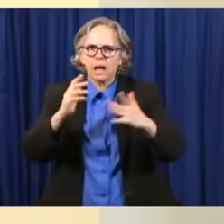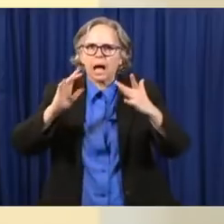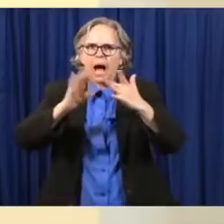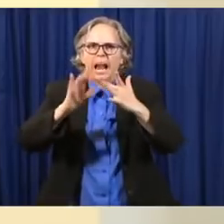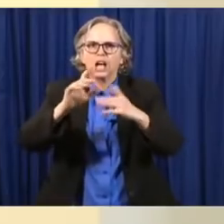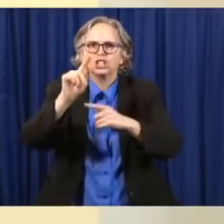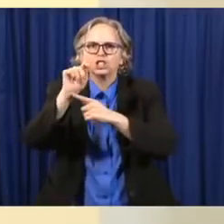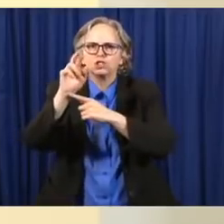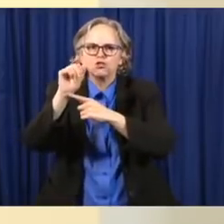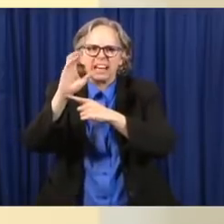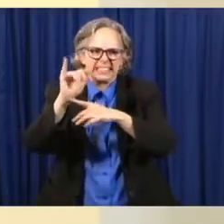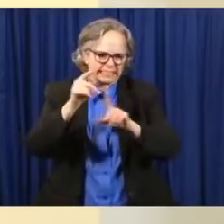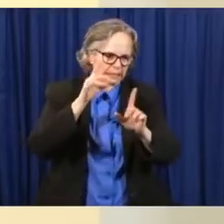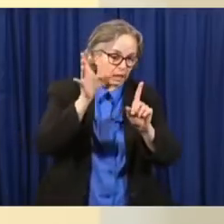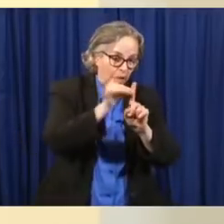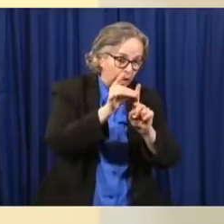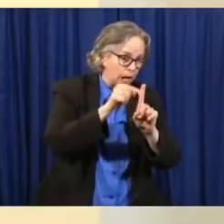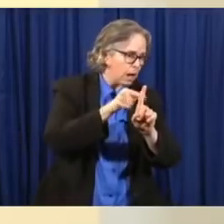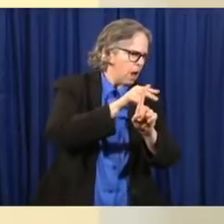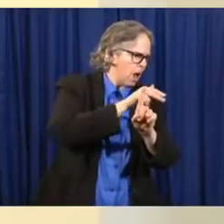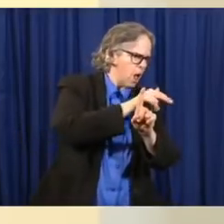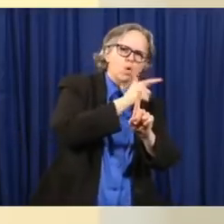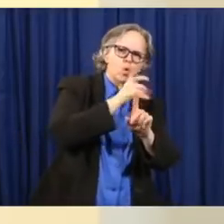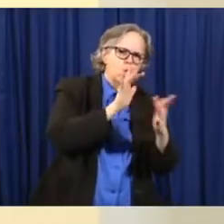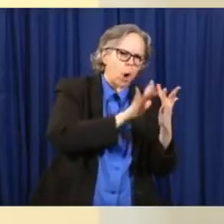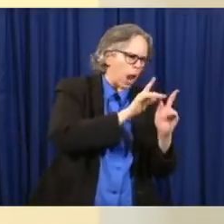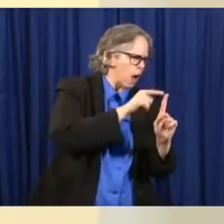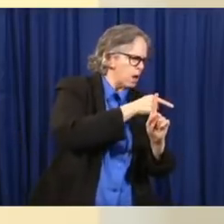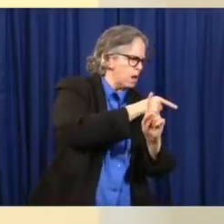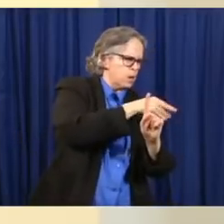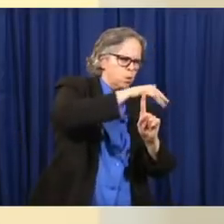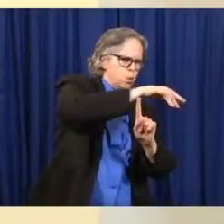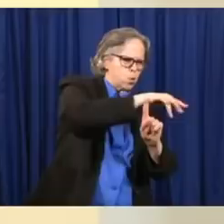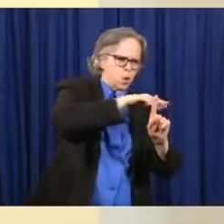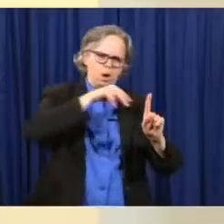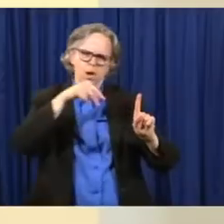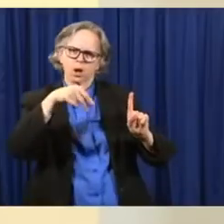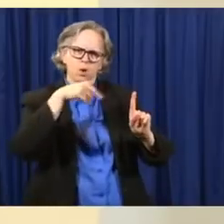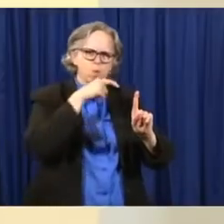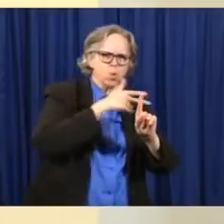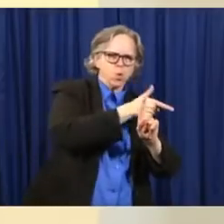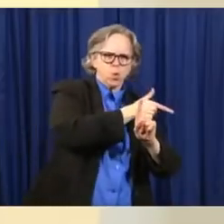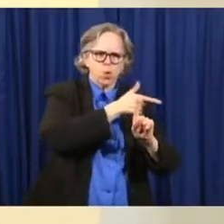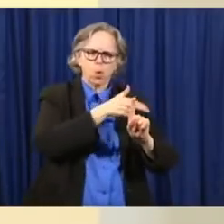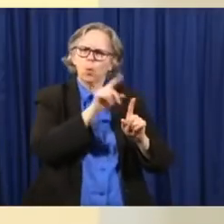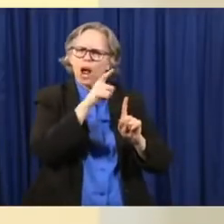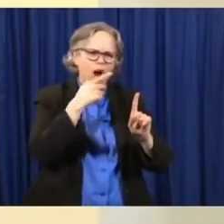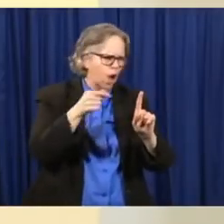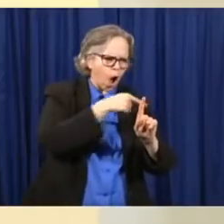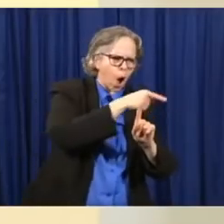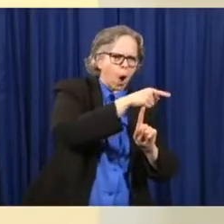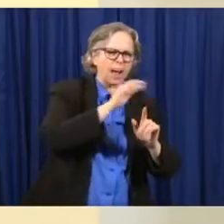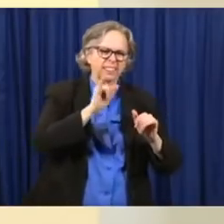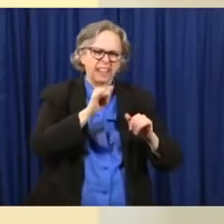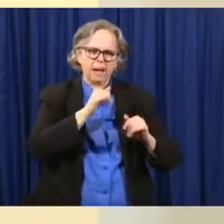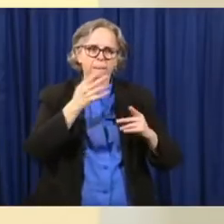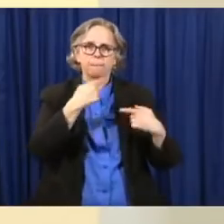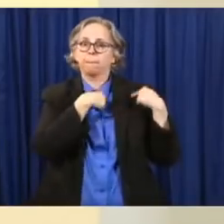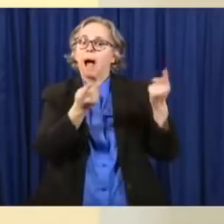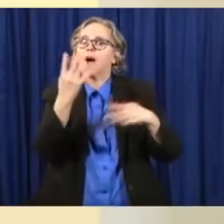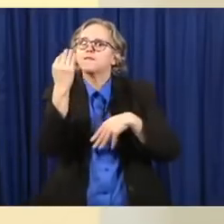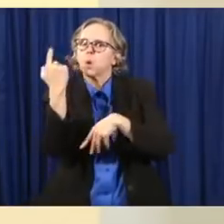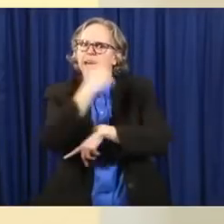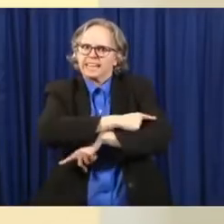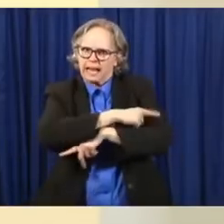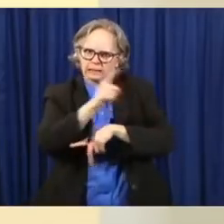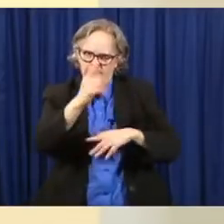a case and find out everyone you've been in relationship with, anywhere you've gone in the past 14 days. And